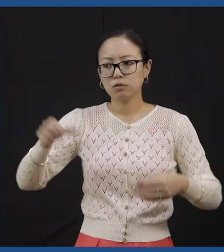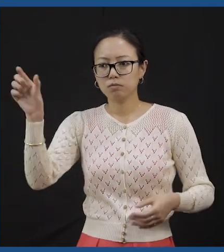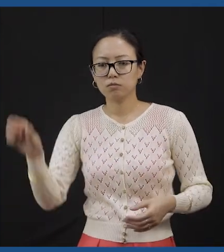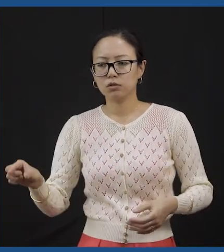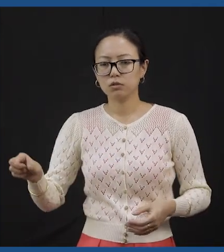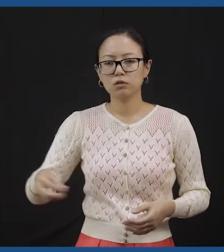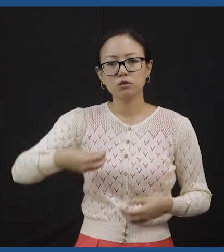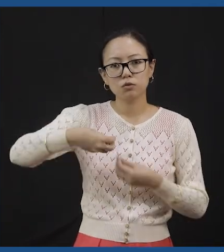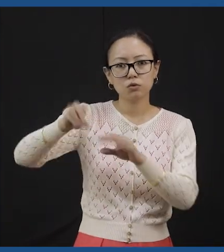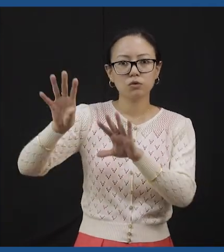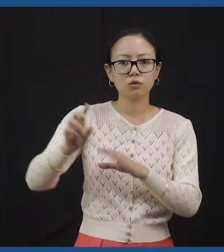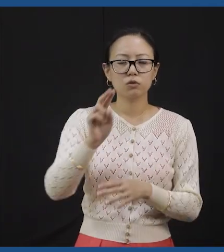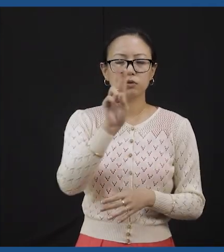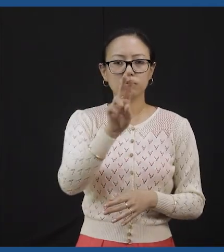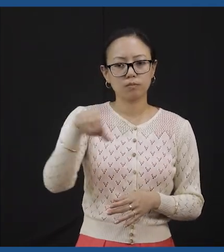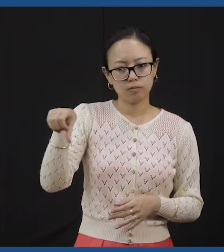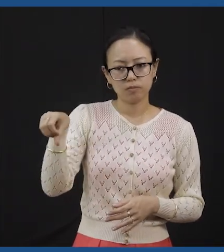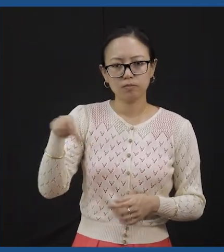bananas.